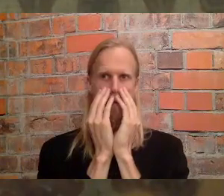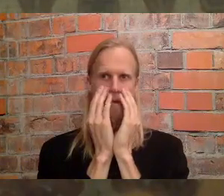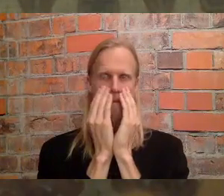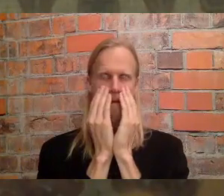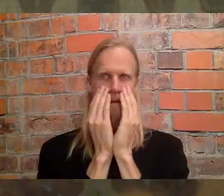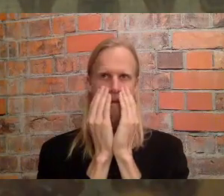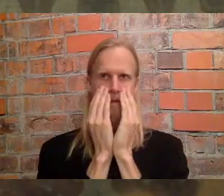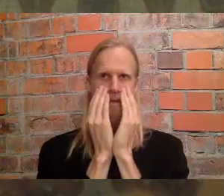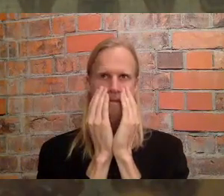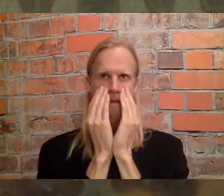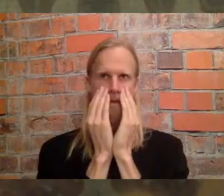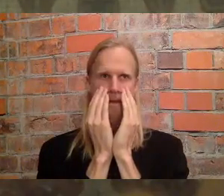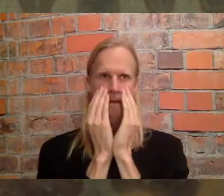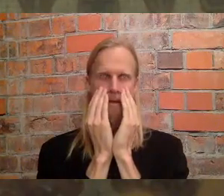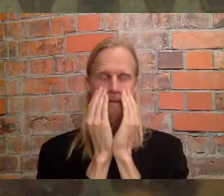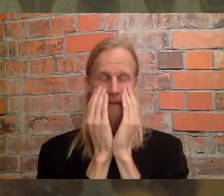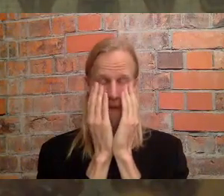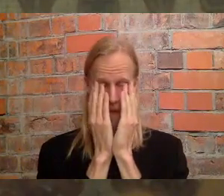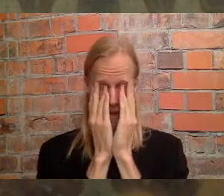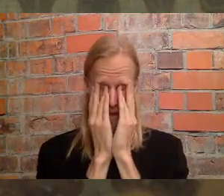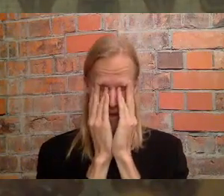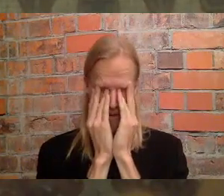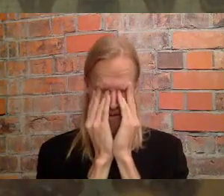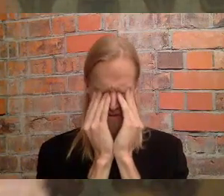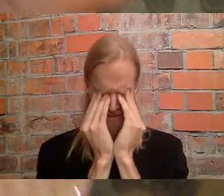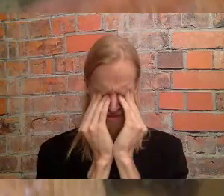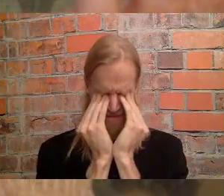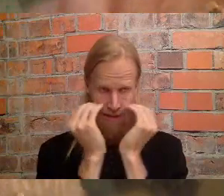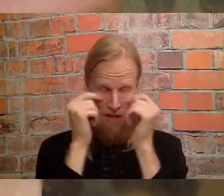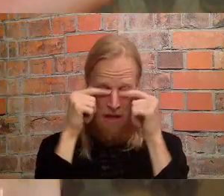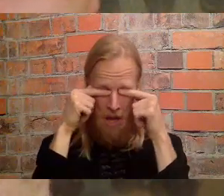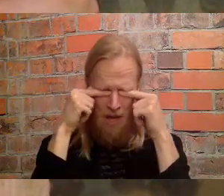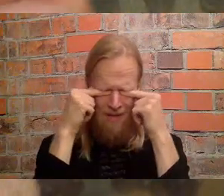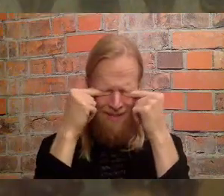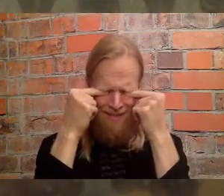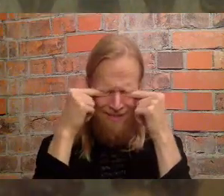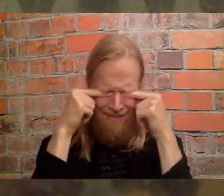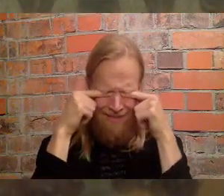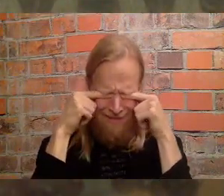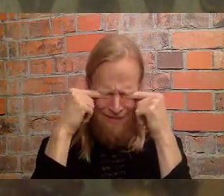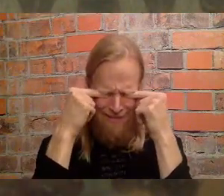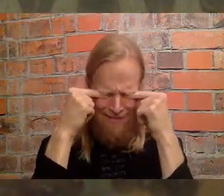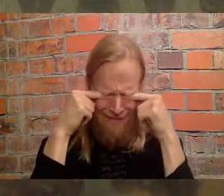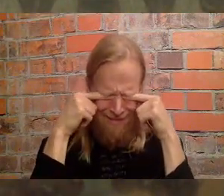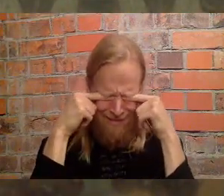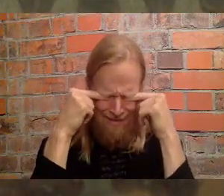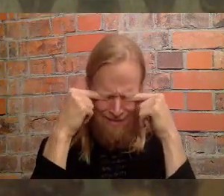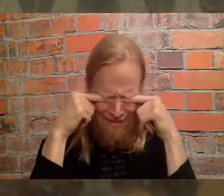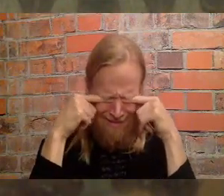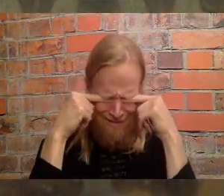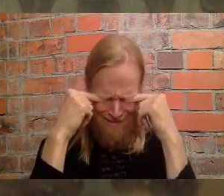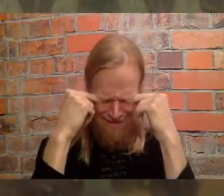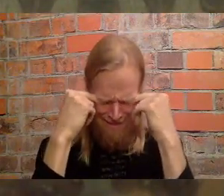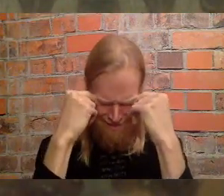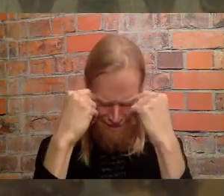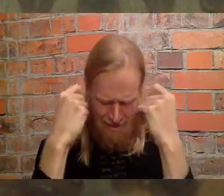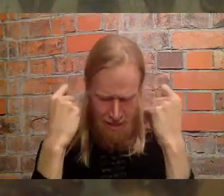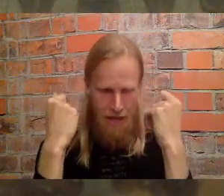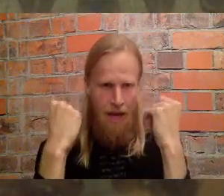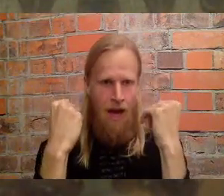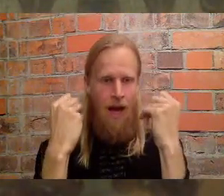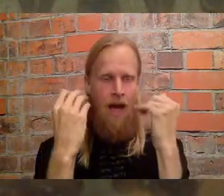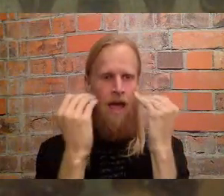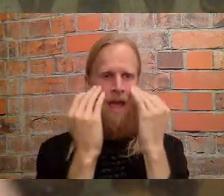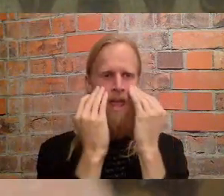people learn energy and spiritual truth, maybe my father would laugh at me. I guarantee you he's laughing.